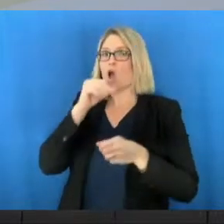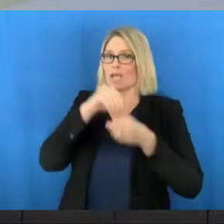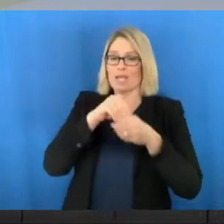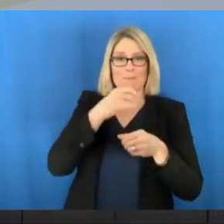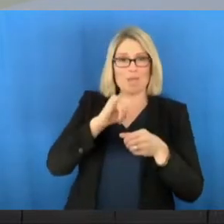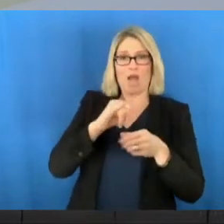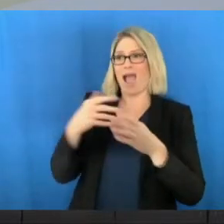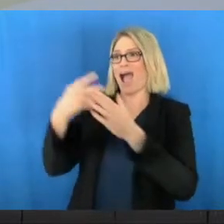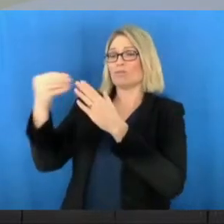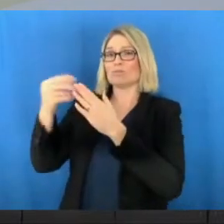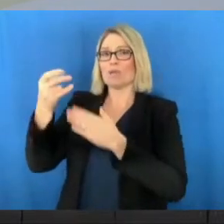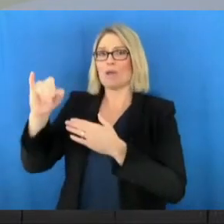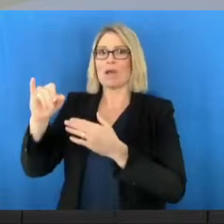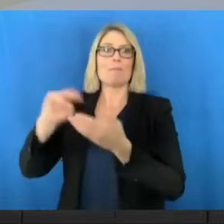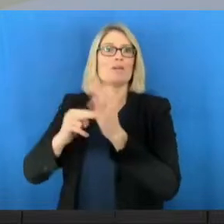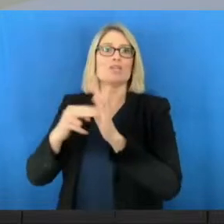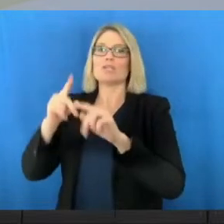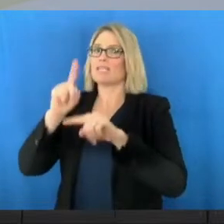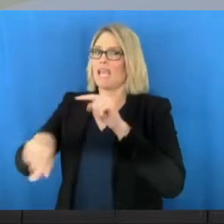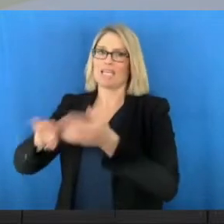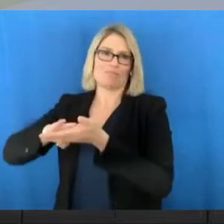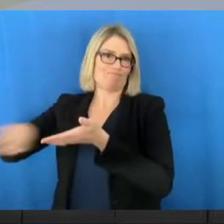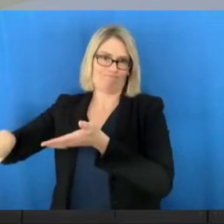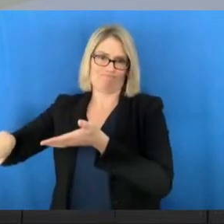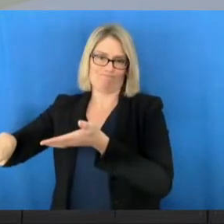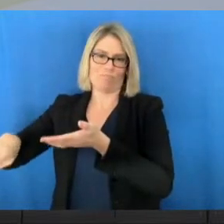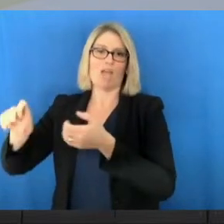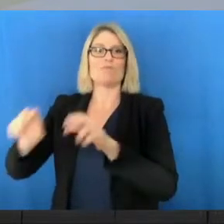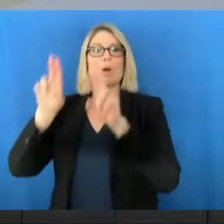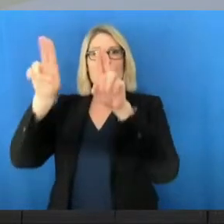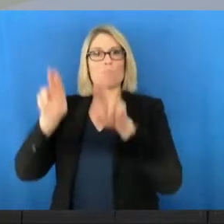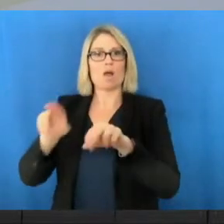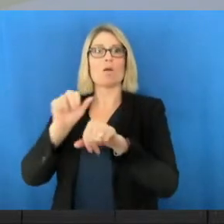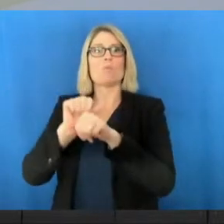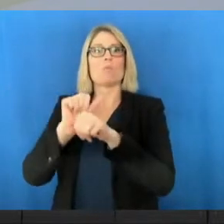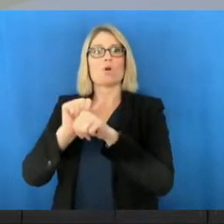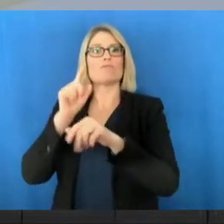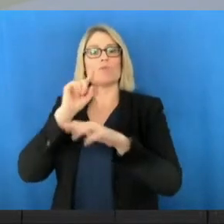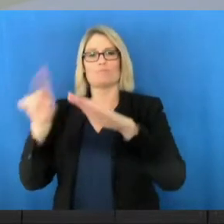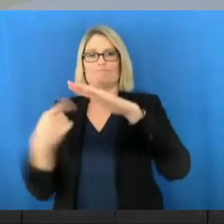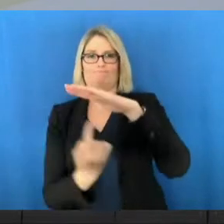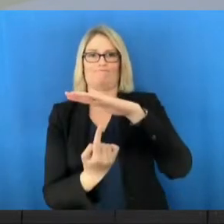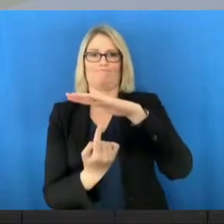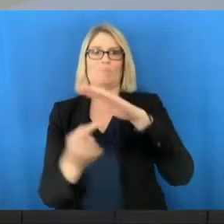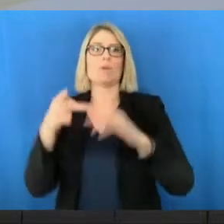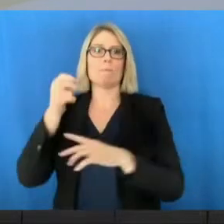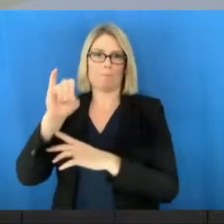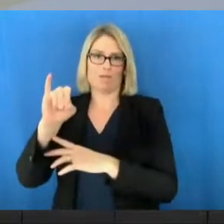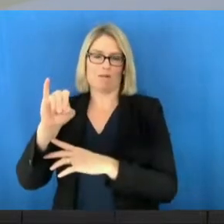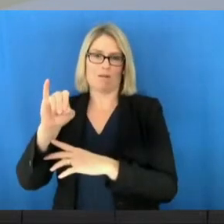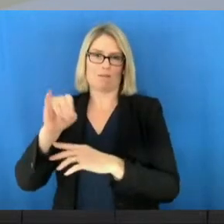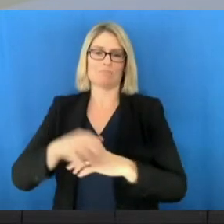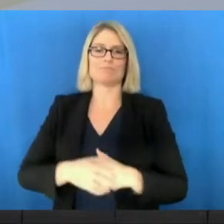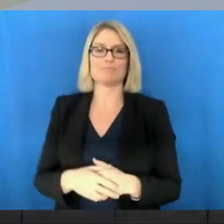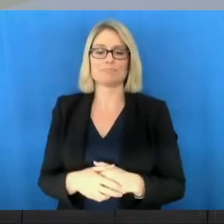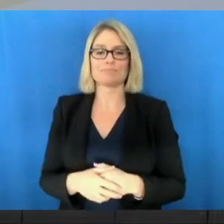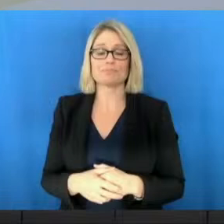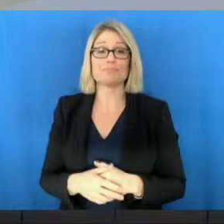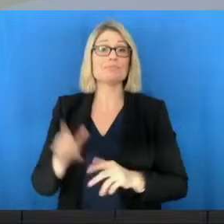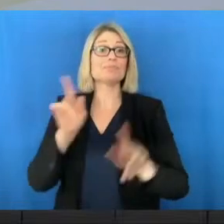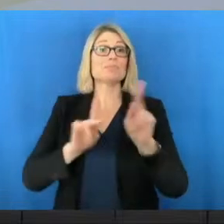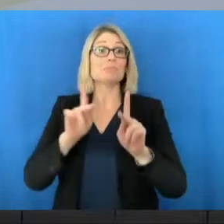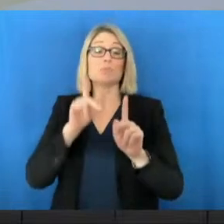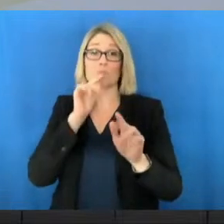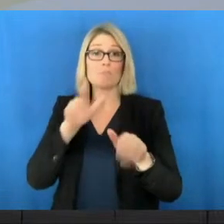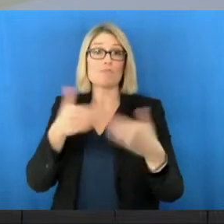you are not eligible for an exemption, and you can apply to work isolate upon returning to PEI. Individuals who provide